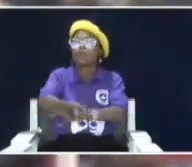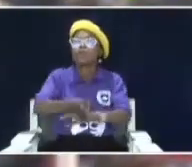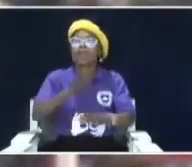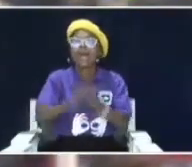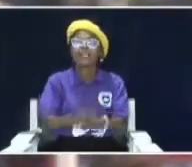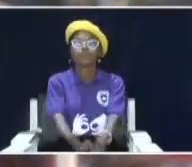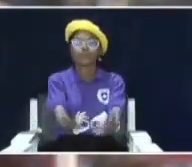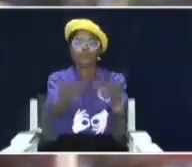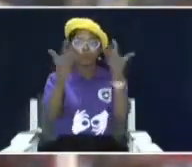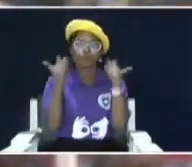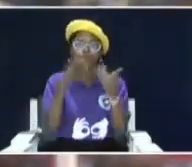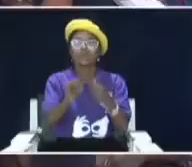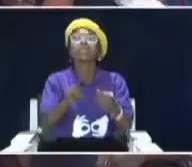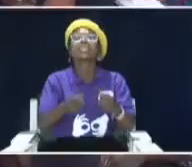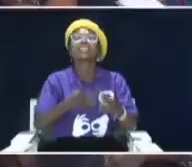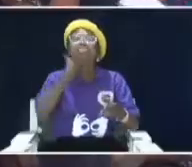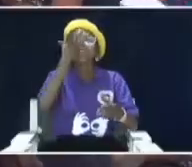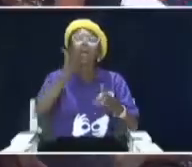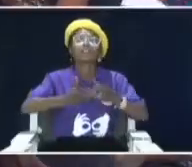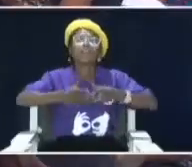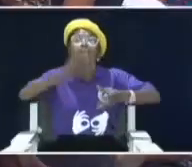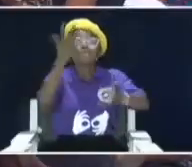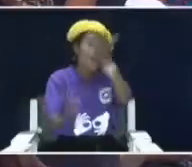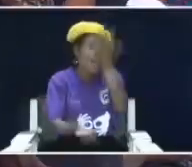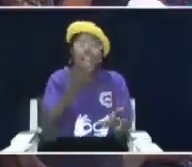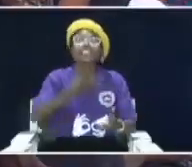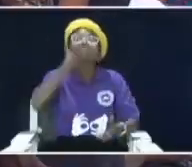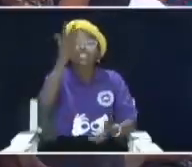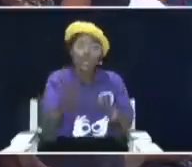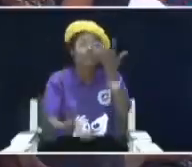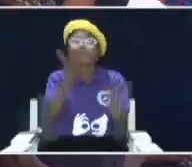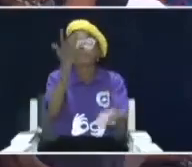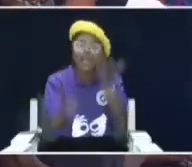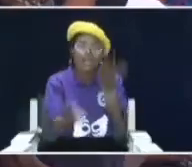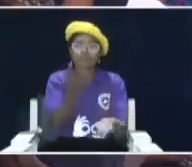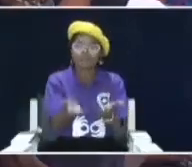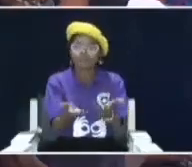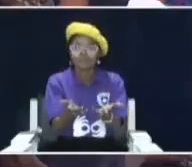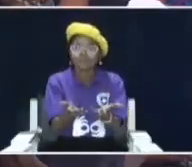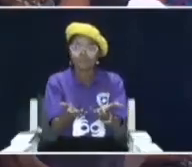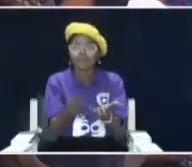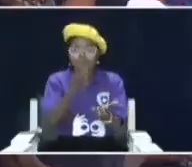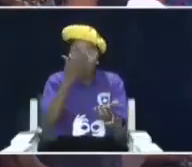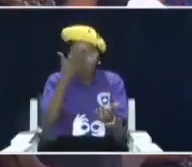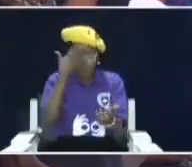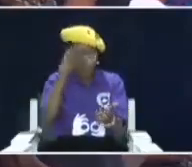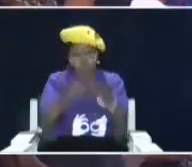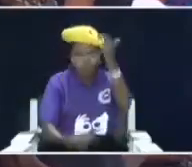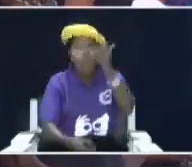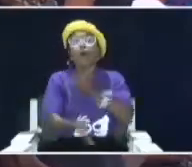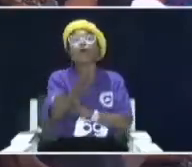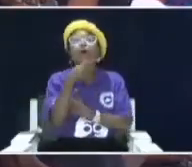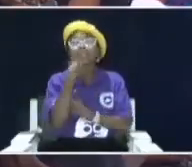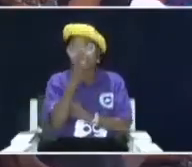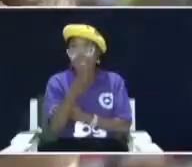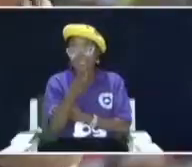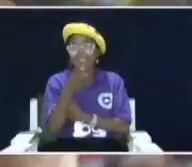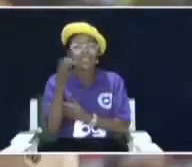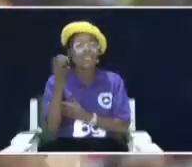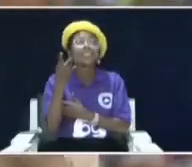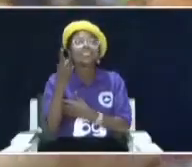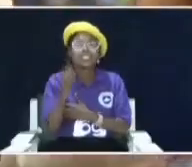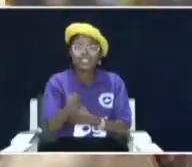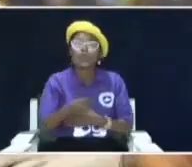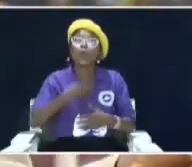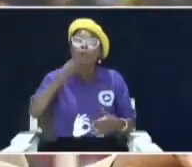fire. It can be louder. Shout fire. You know what God is saying? He said, the word that